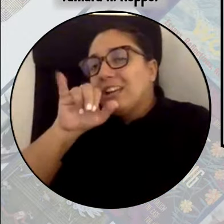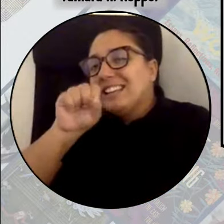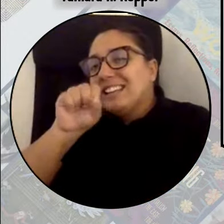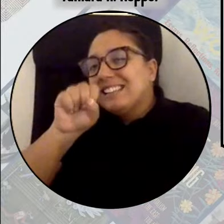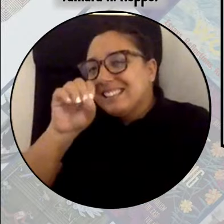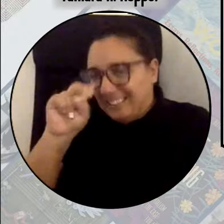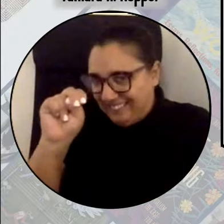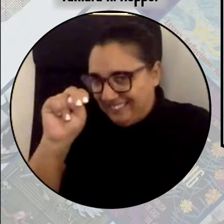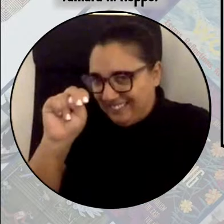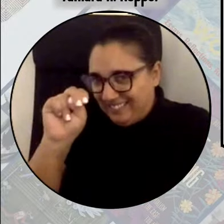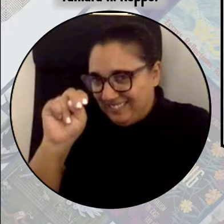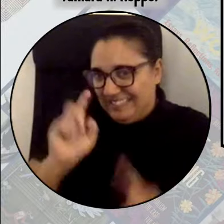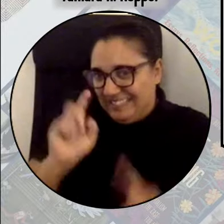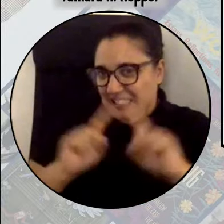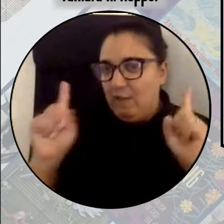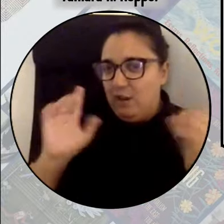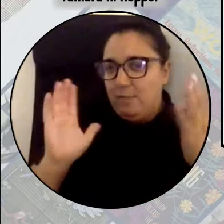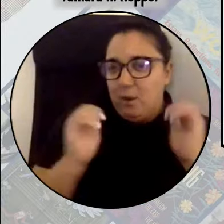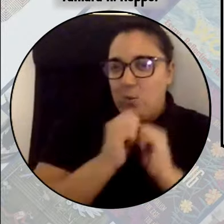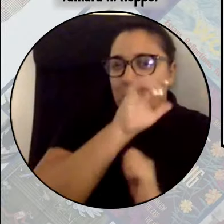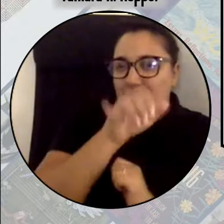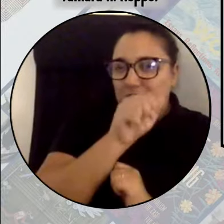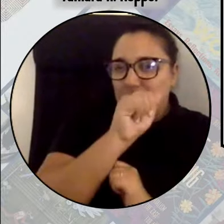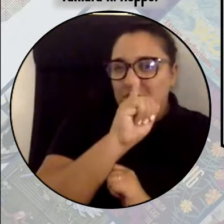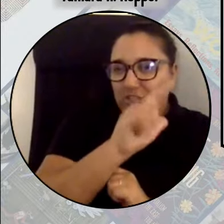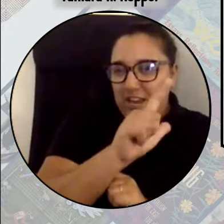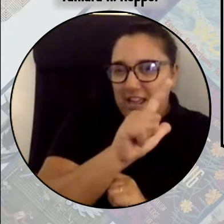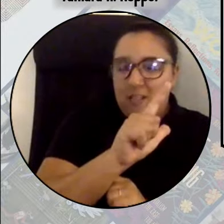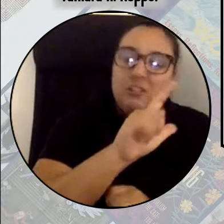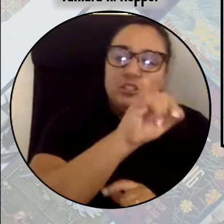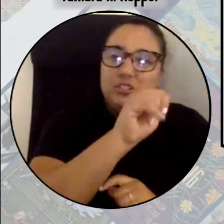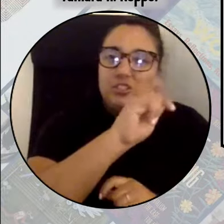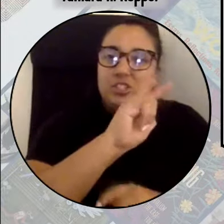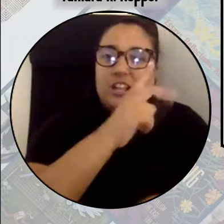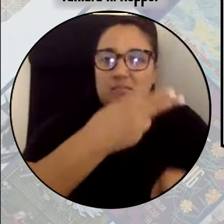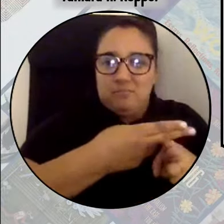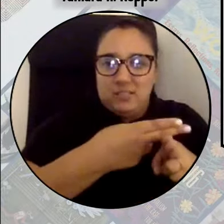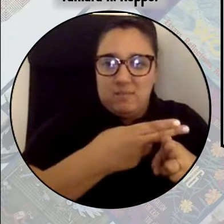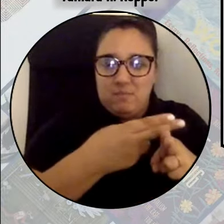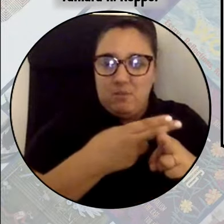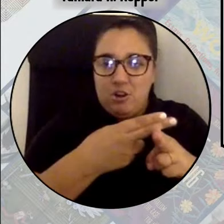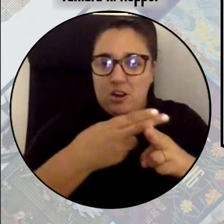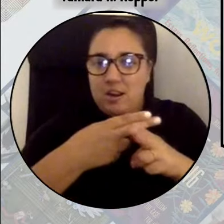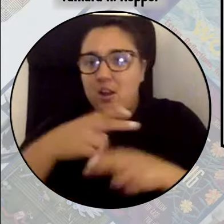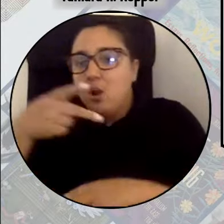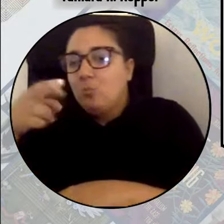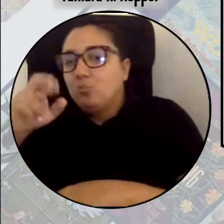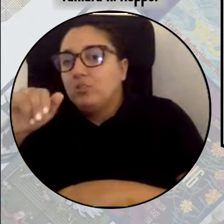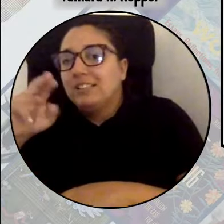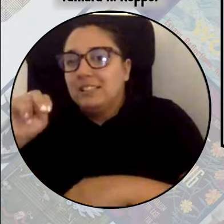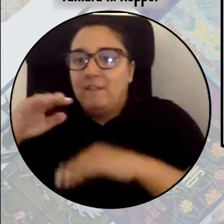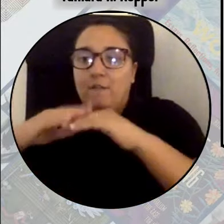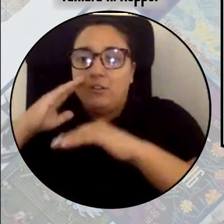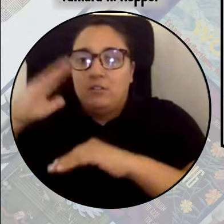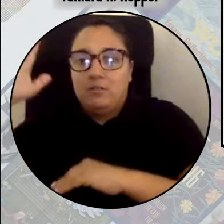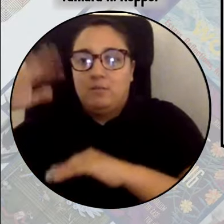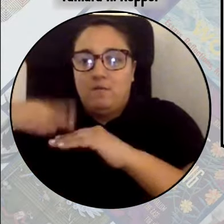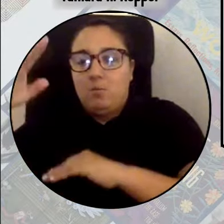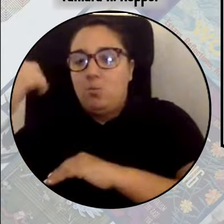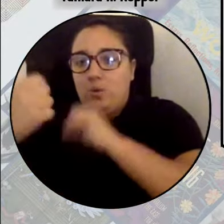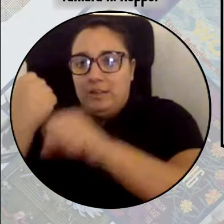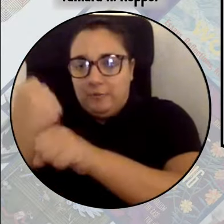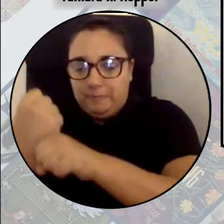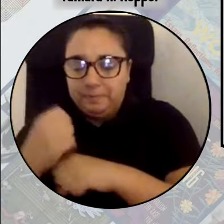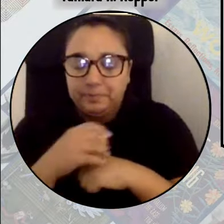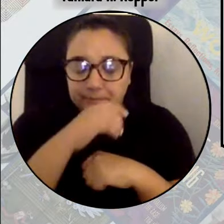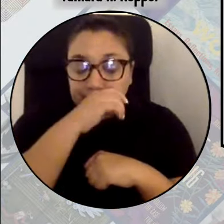felony or for a sentence of a year or more. Right. But they create the special category, quote, aggravated felonies. And for this